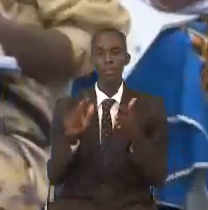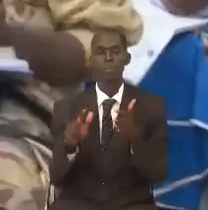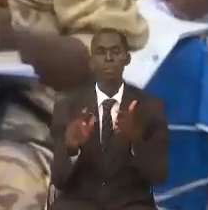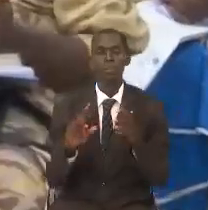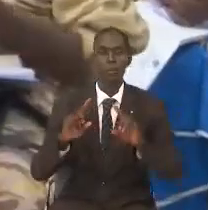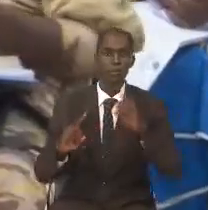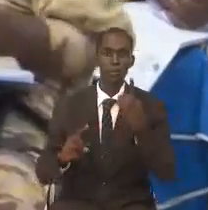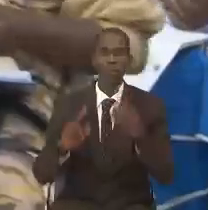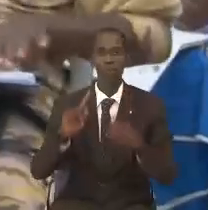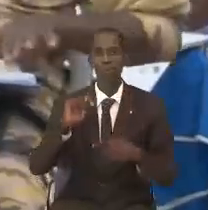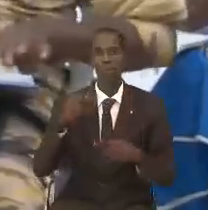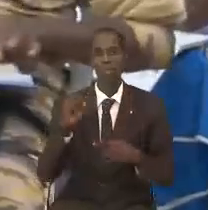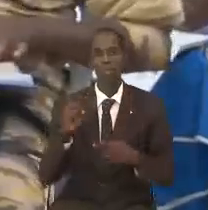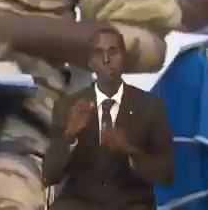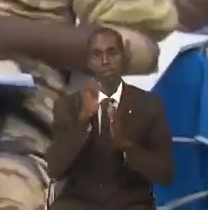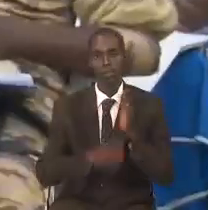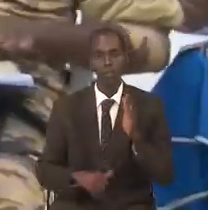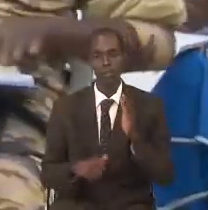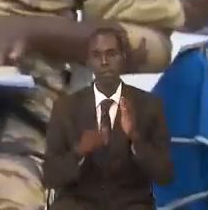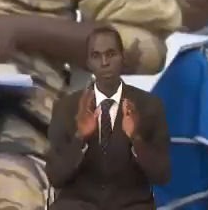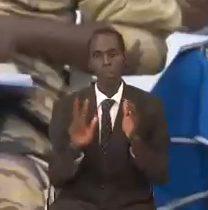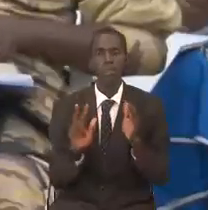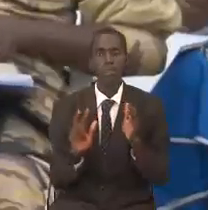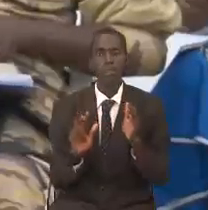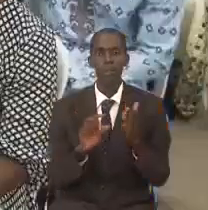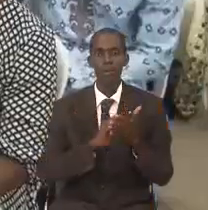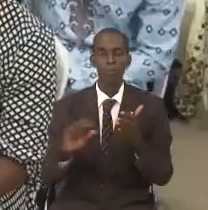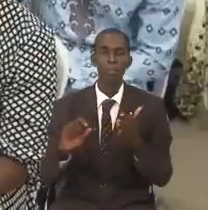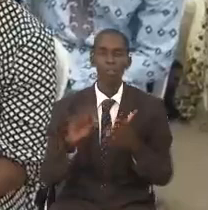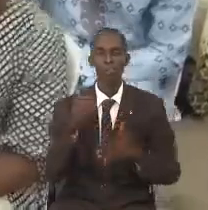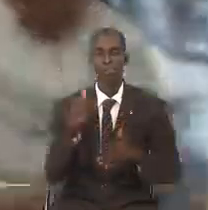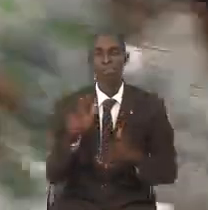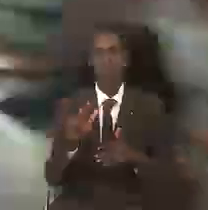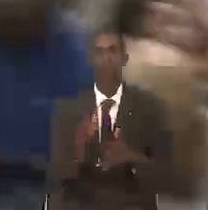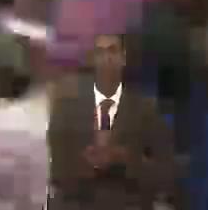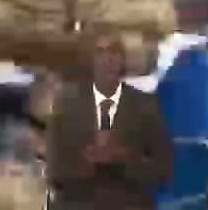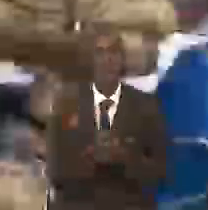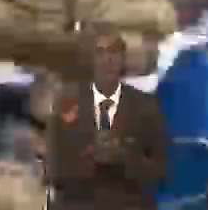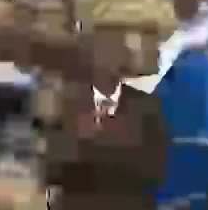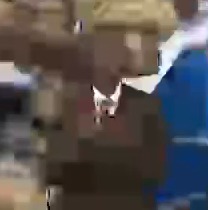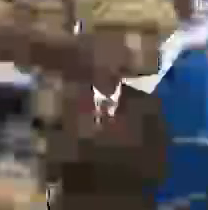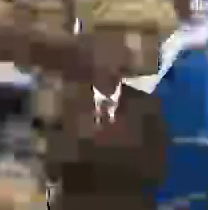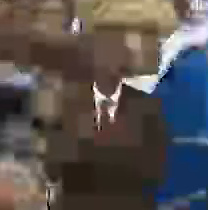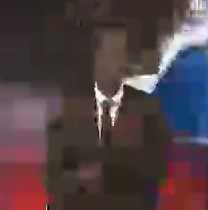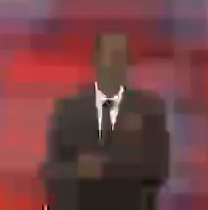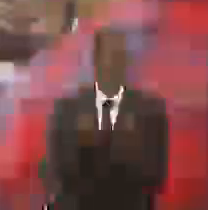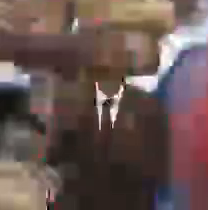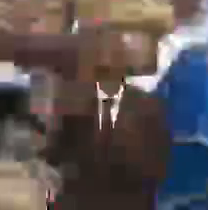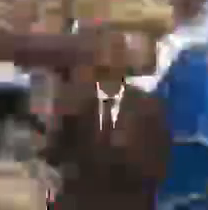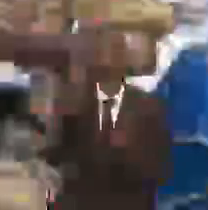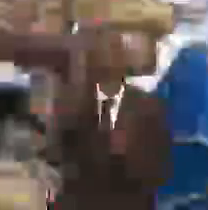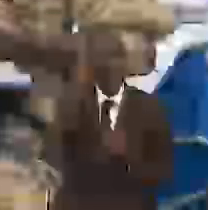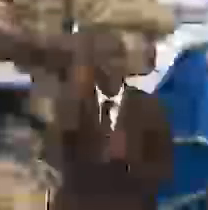Thessalonians chapter 3, verse 13. To the end, for the purpose, he